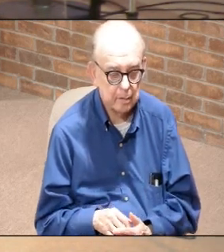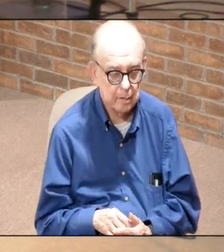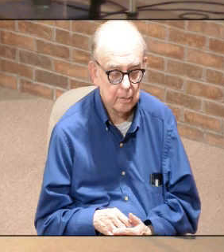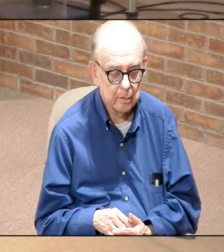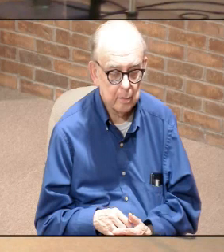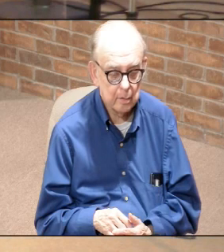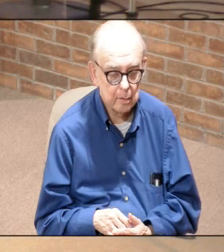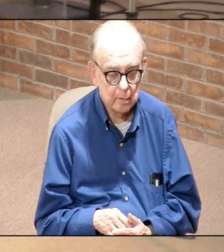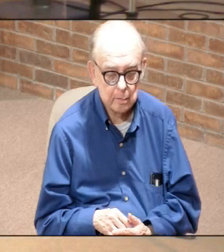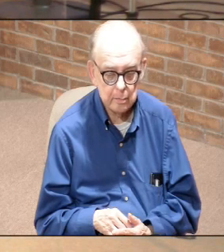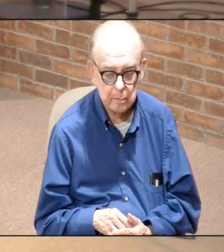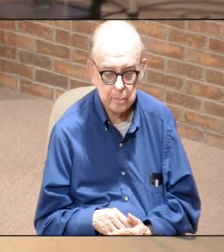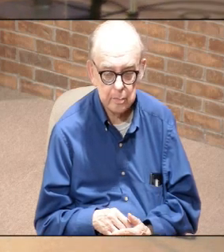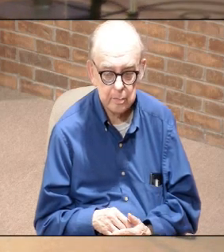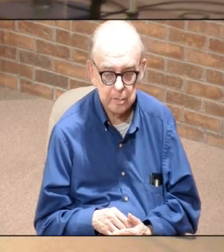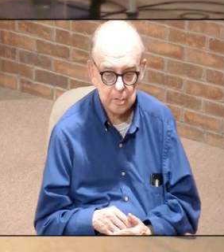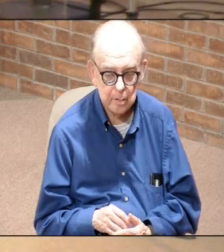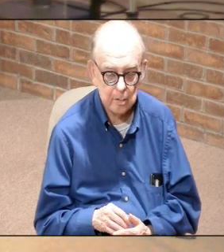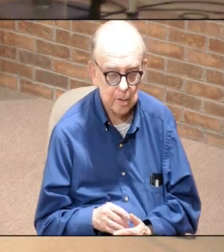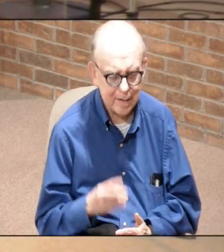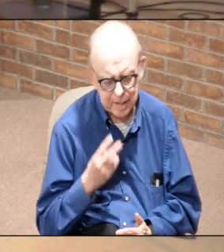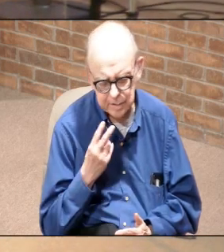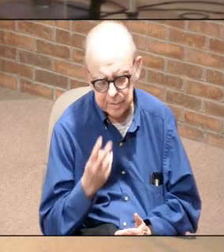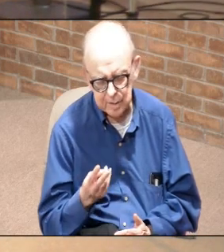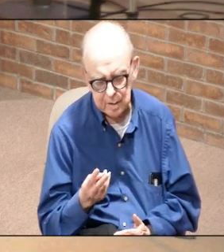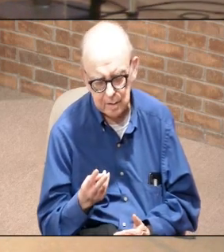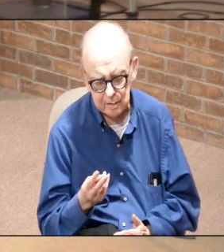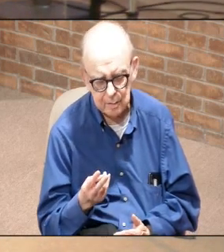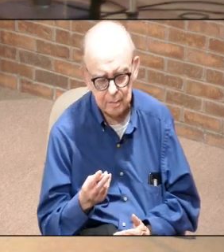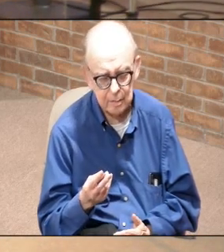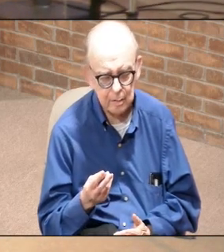just can't do this. You see,